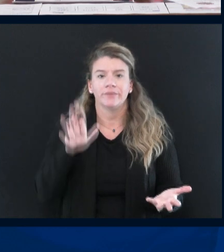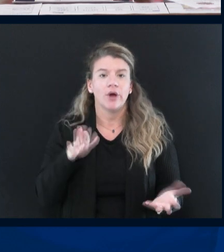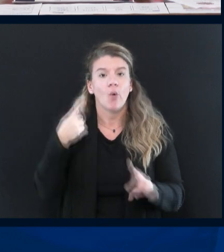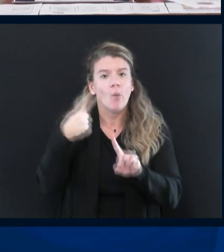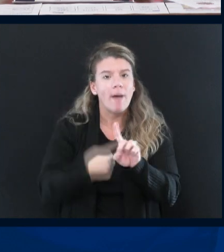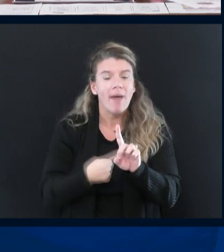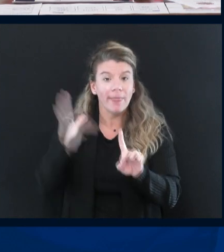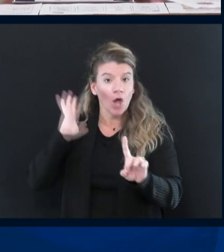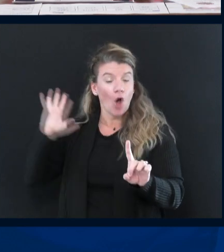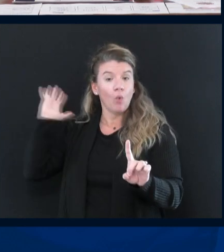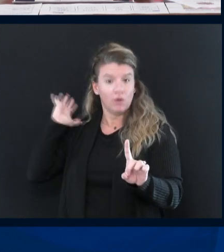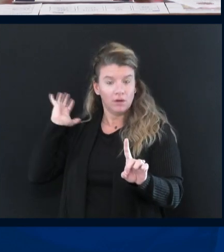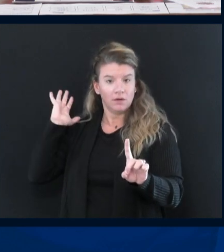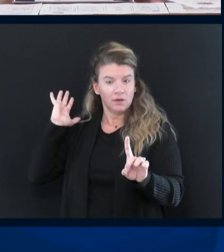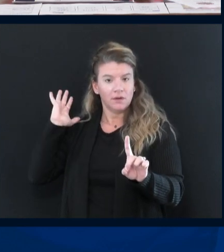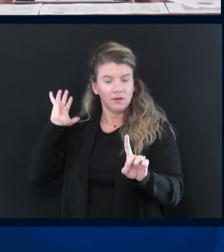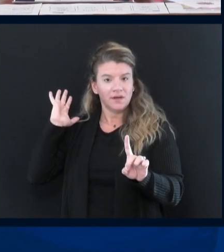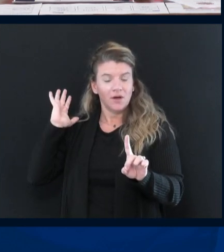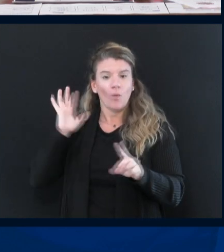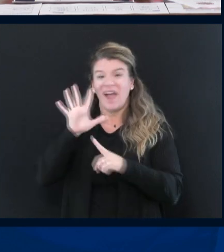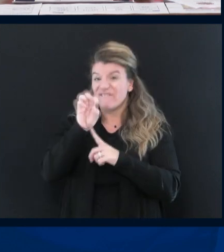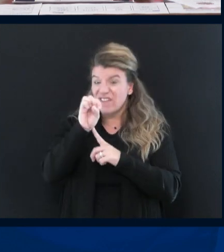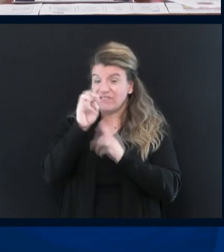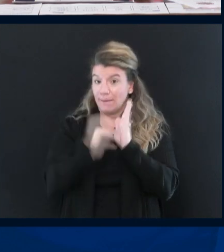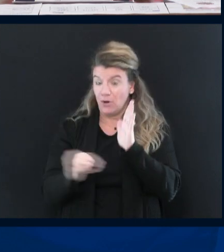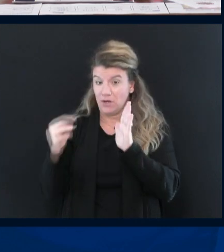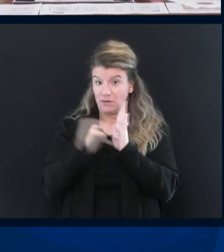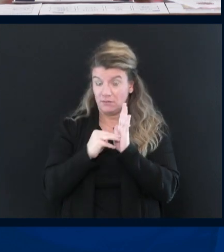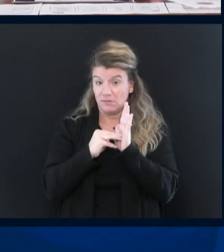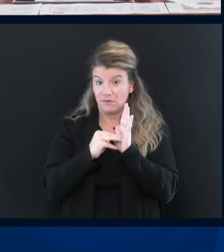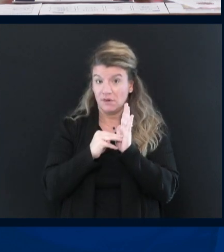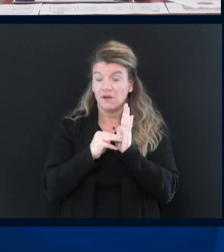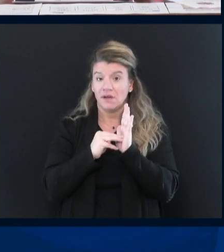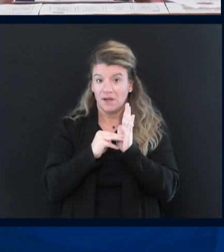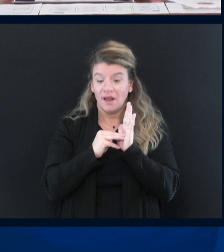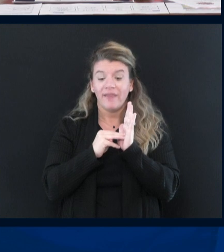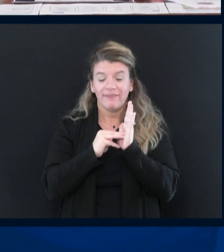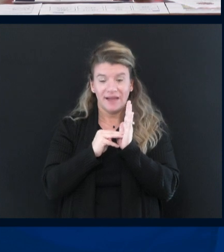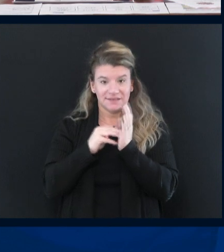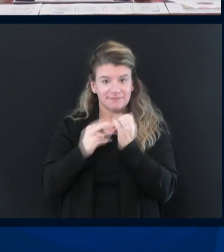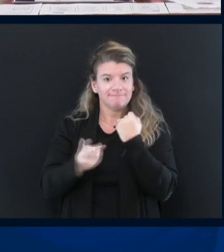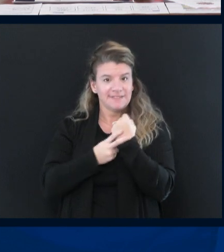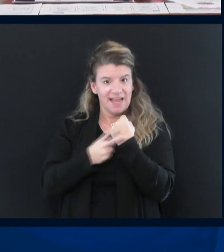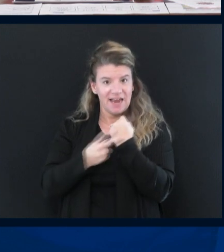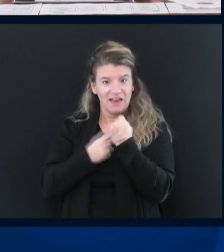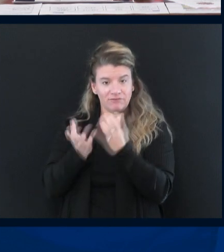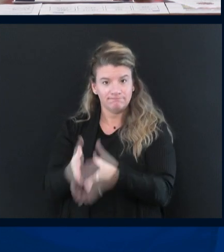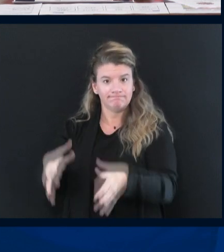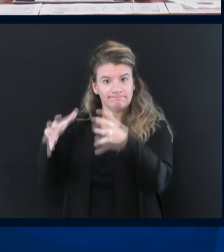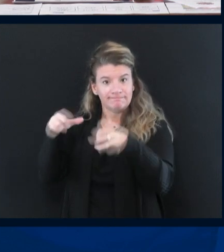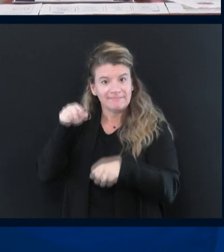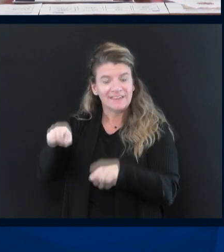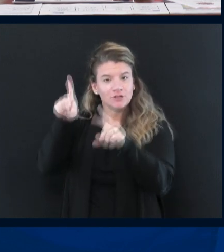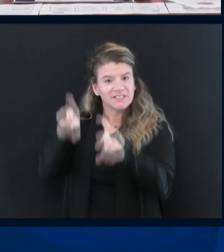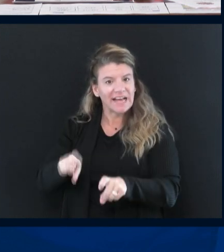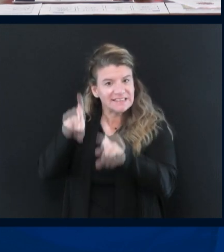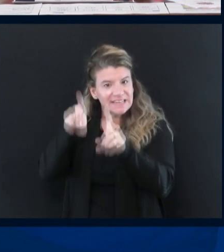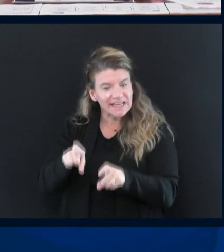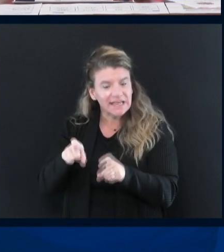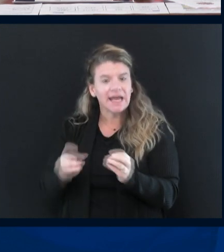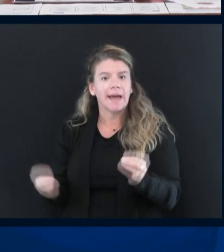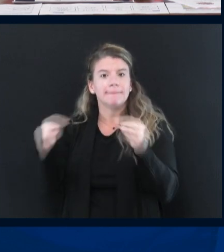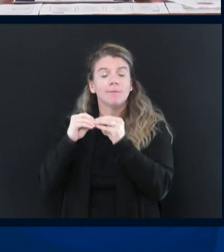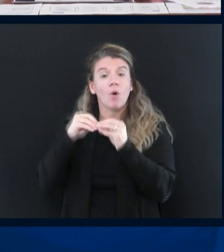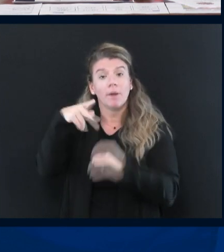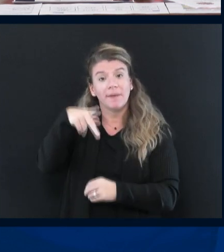month ago, we have $50 million that's set aside for testing and additional PPE